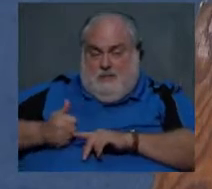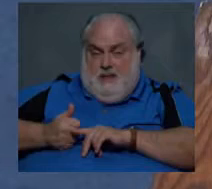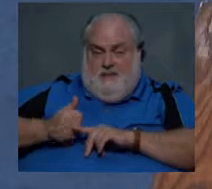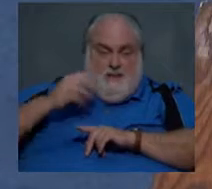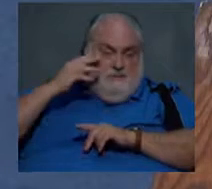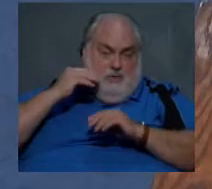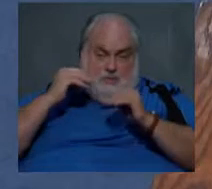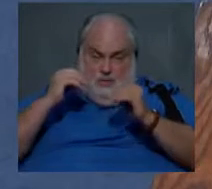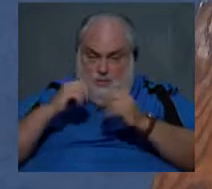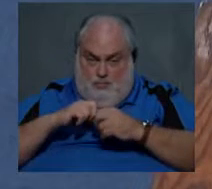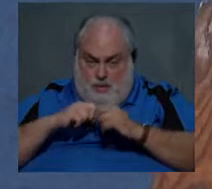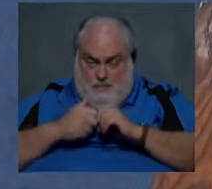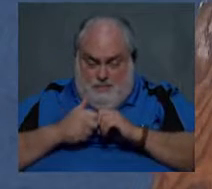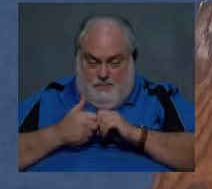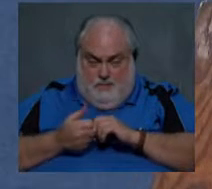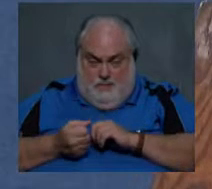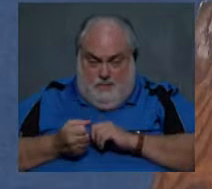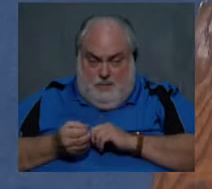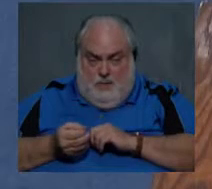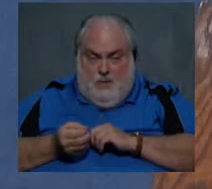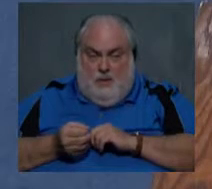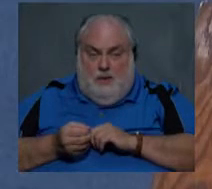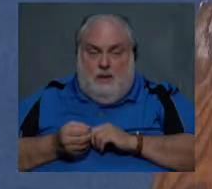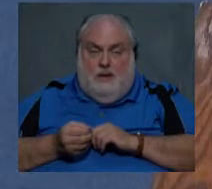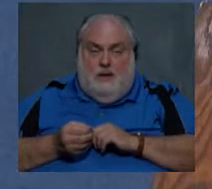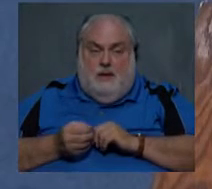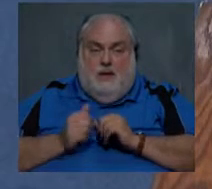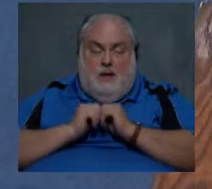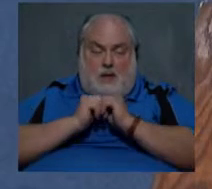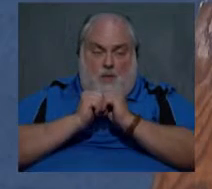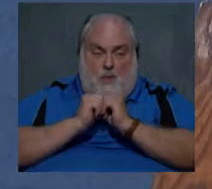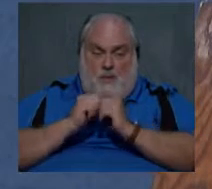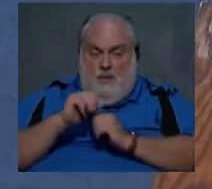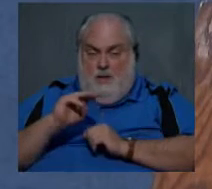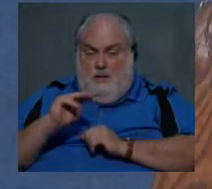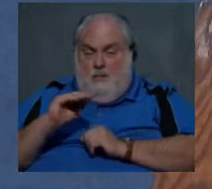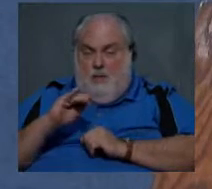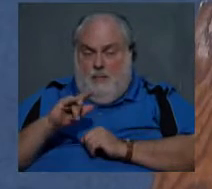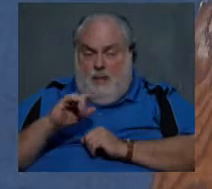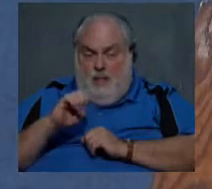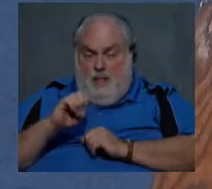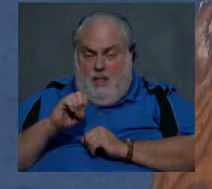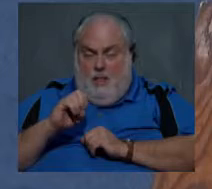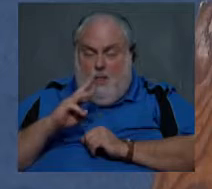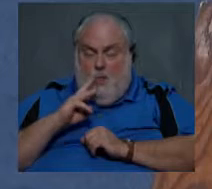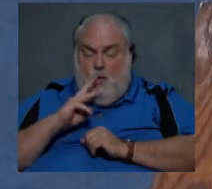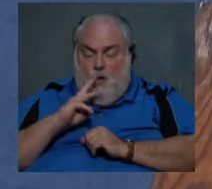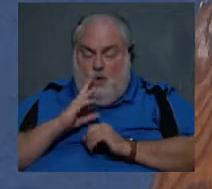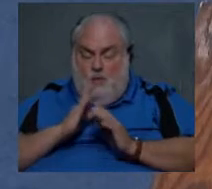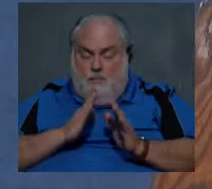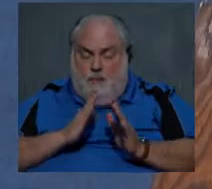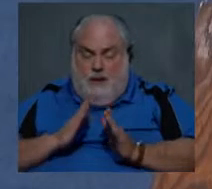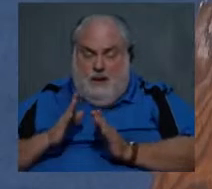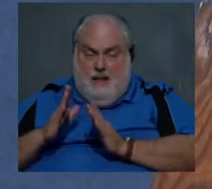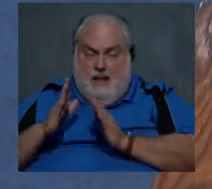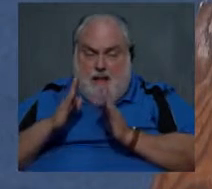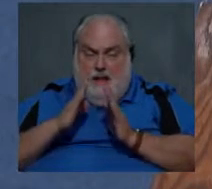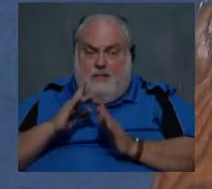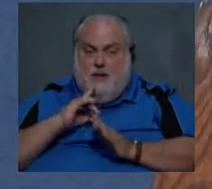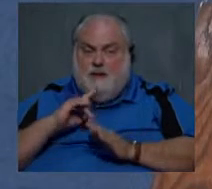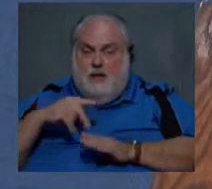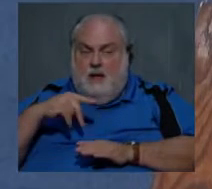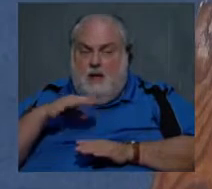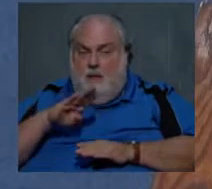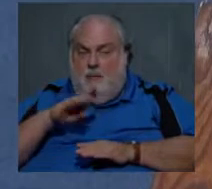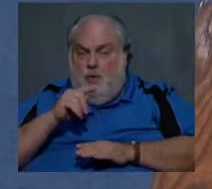So on the Maumelle Water plan, there's a booster